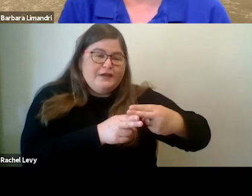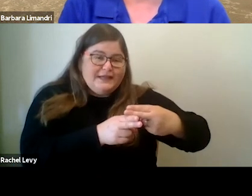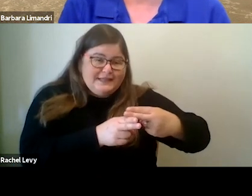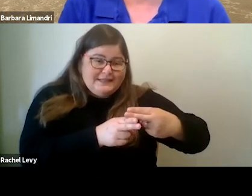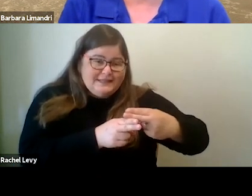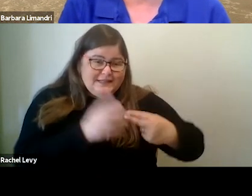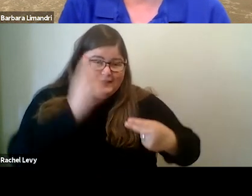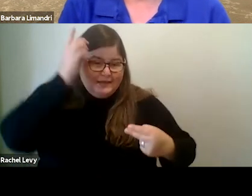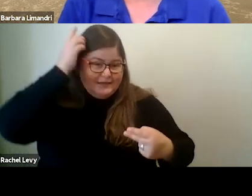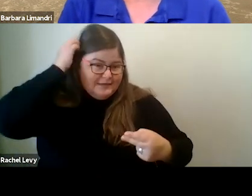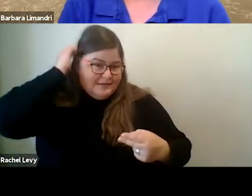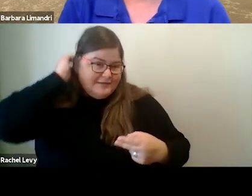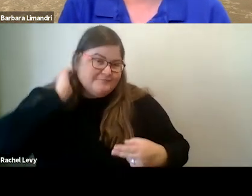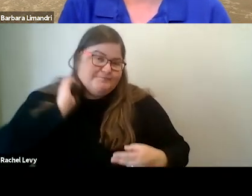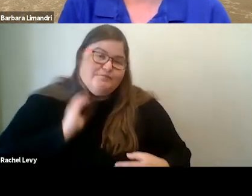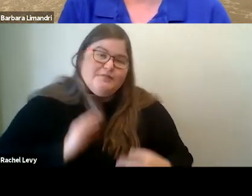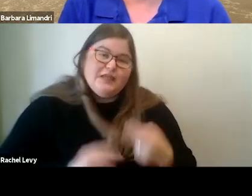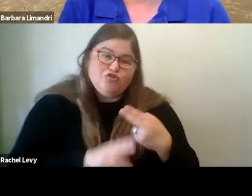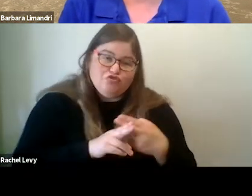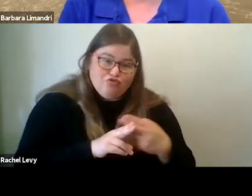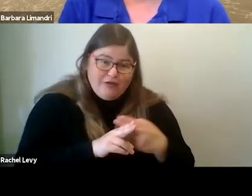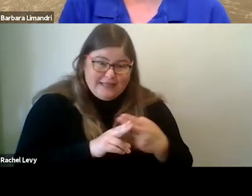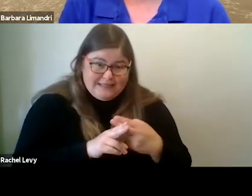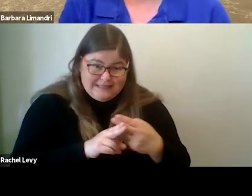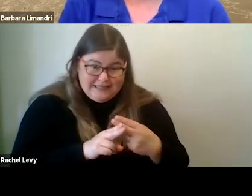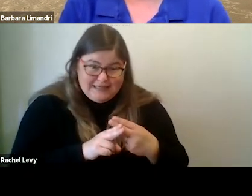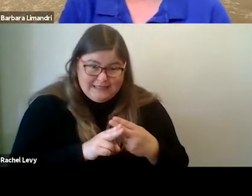extreme impulsivity and lack of perspective.